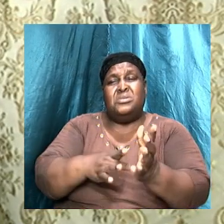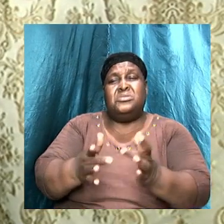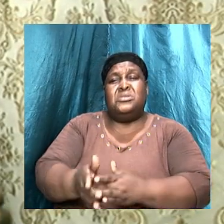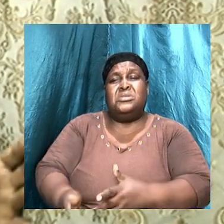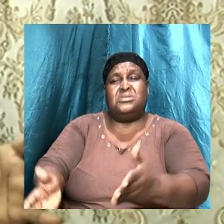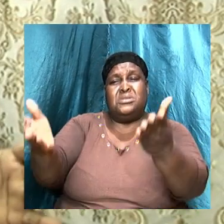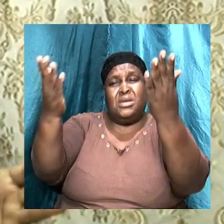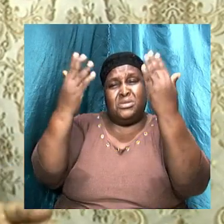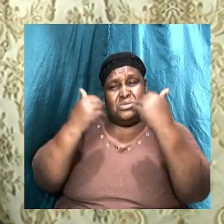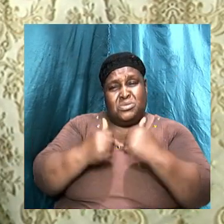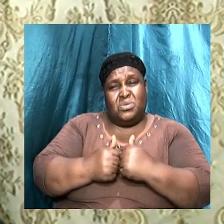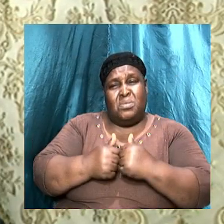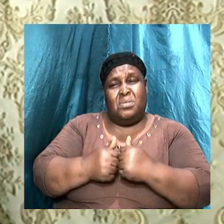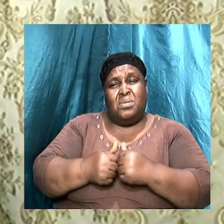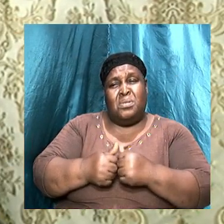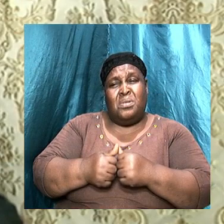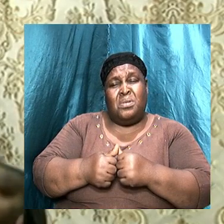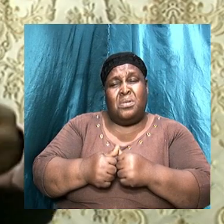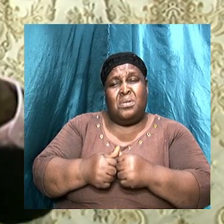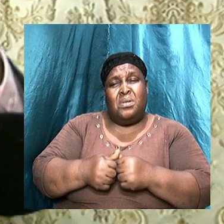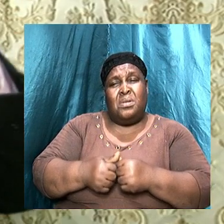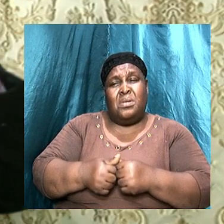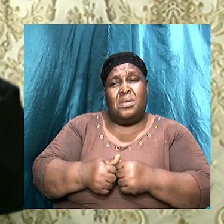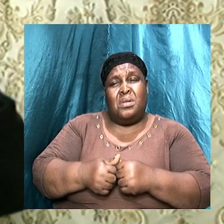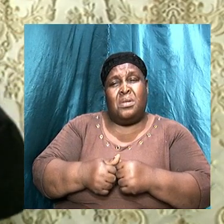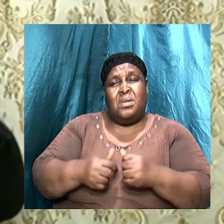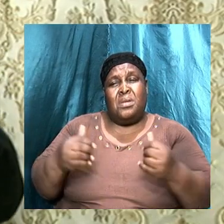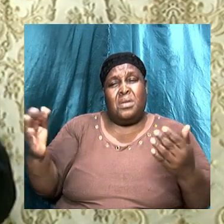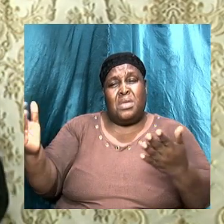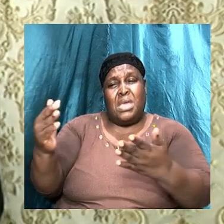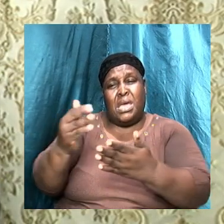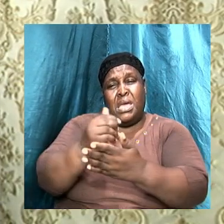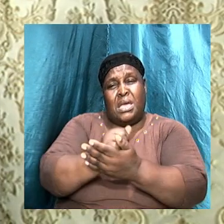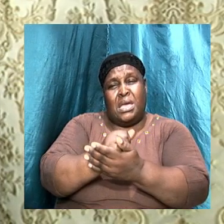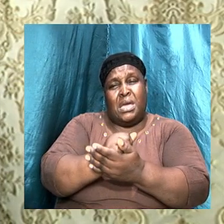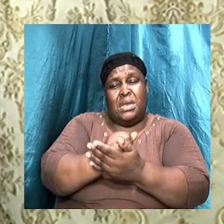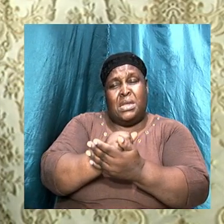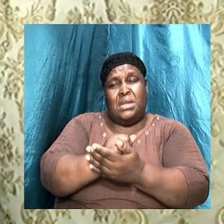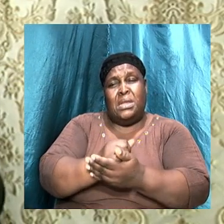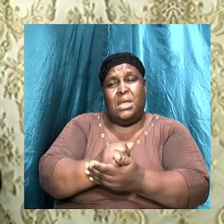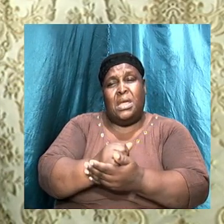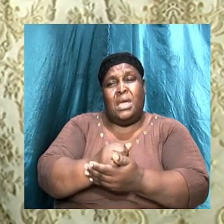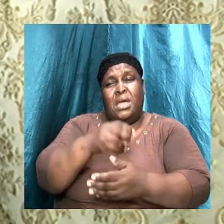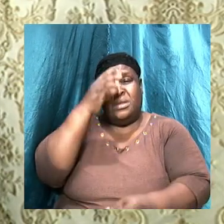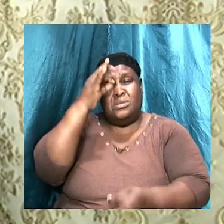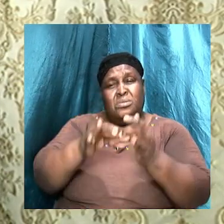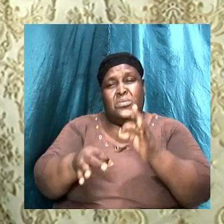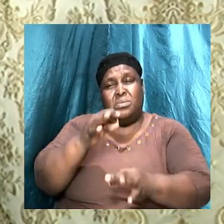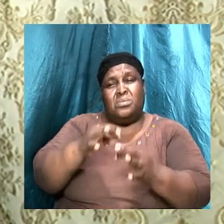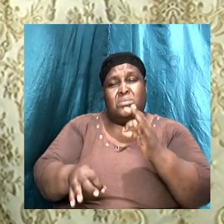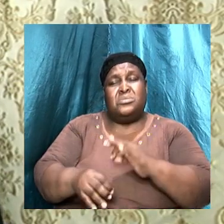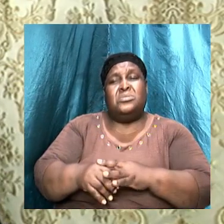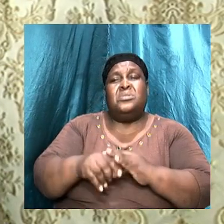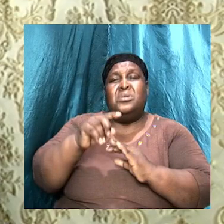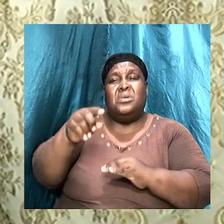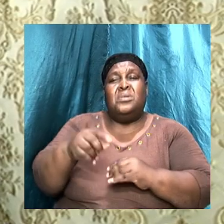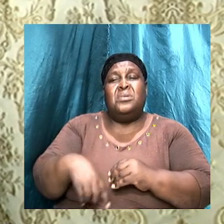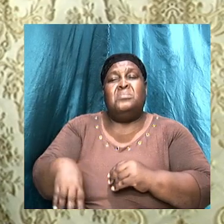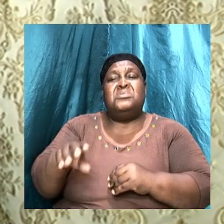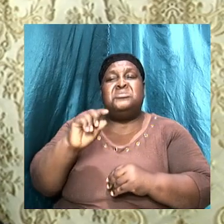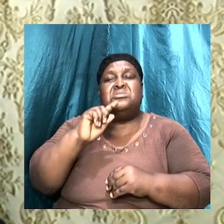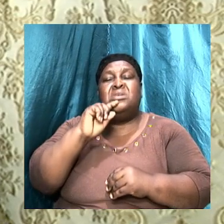to judge you making a sad mistake if he is able to change us from mortal to immortality